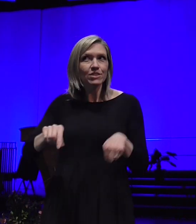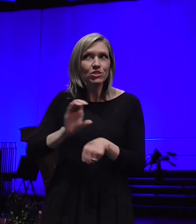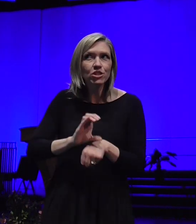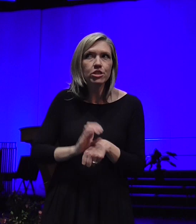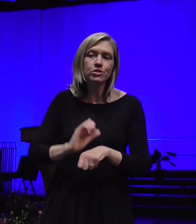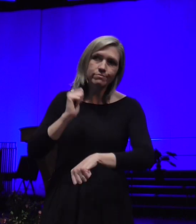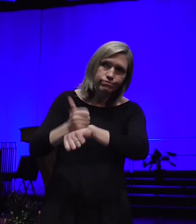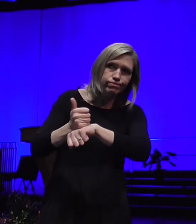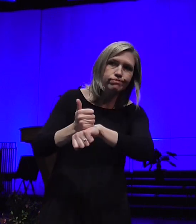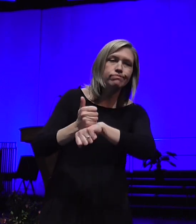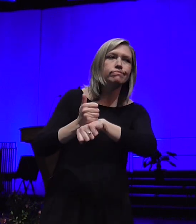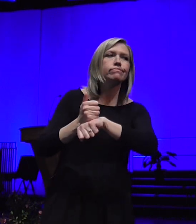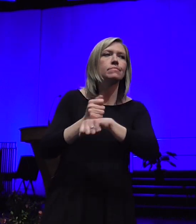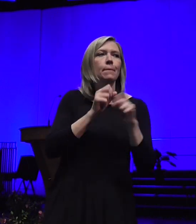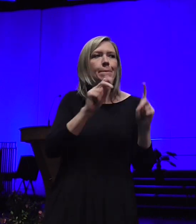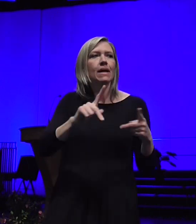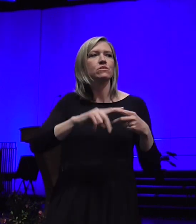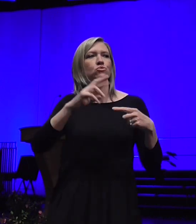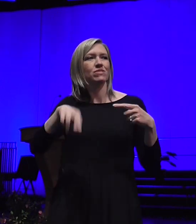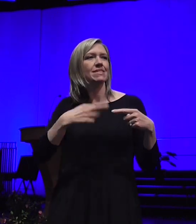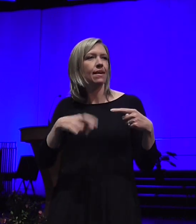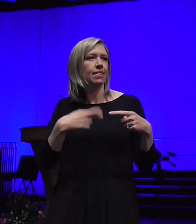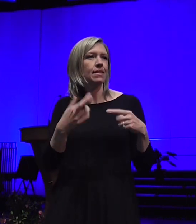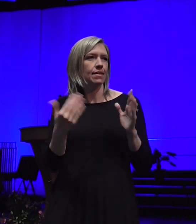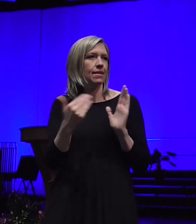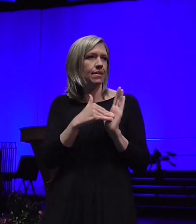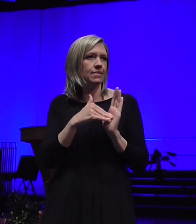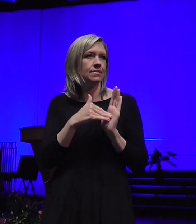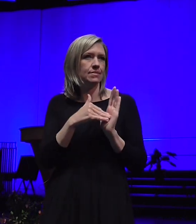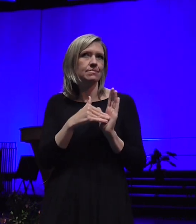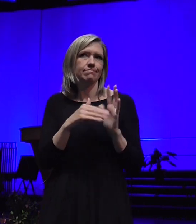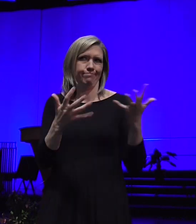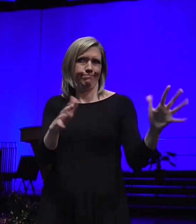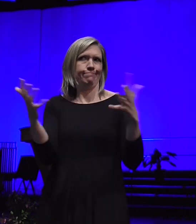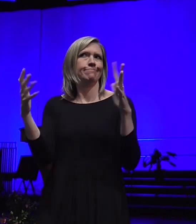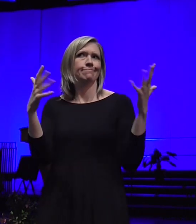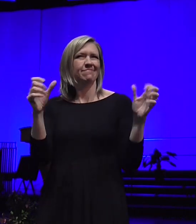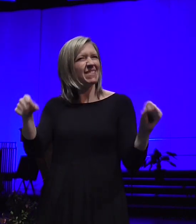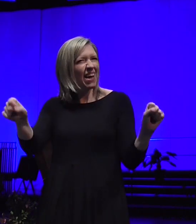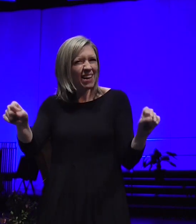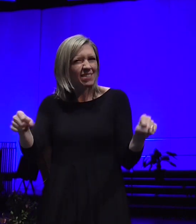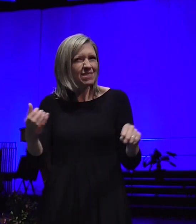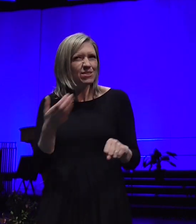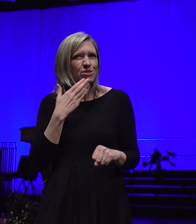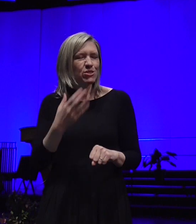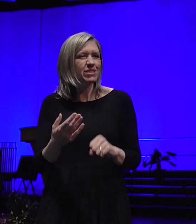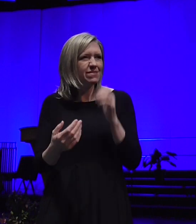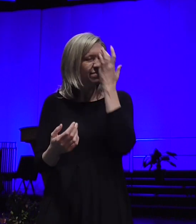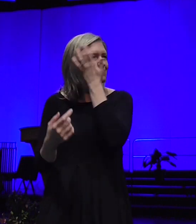And we're getting back into recycling again. And I want to thank, it's a good thing.